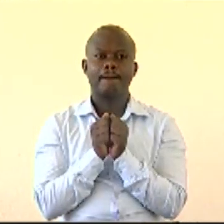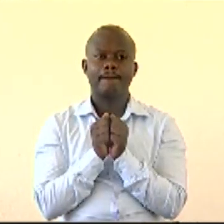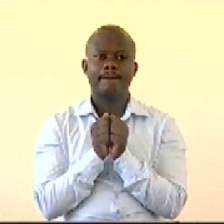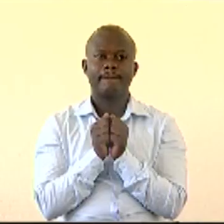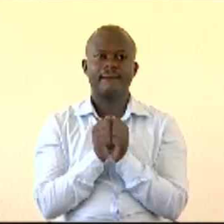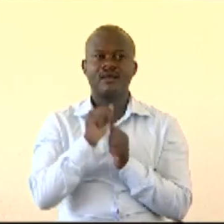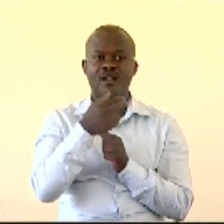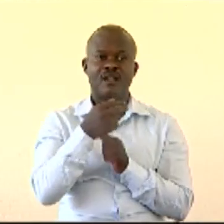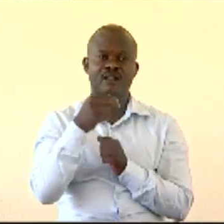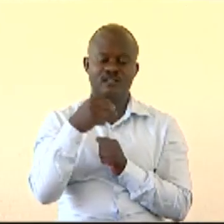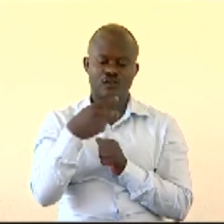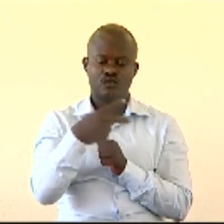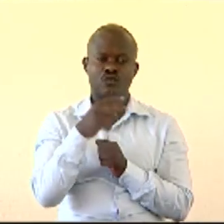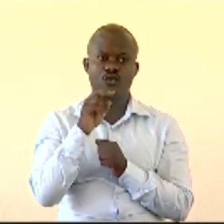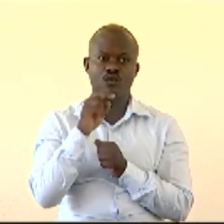hydrogen